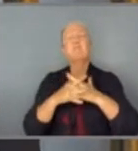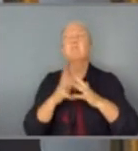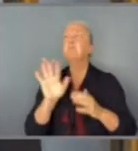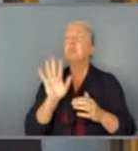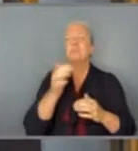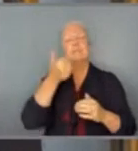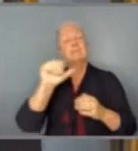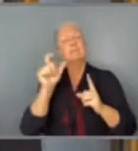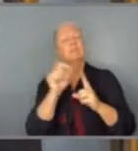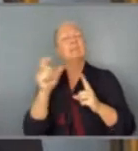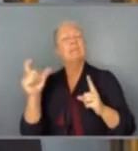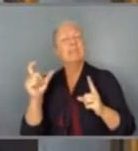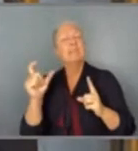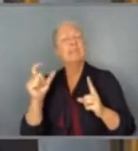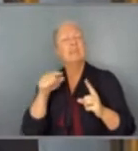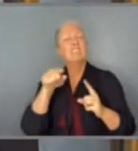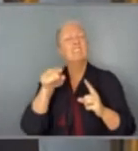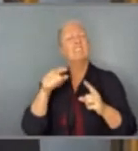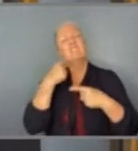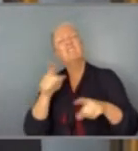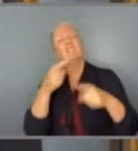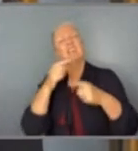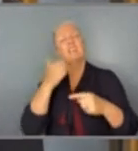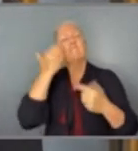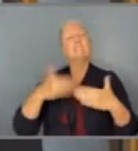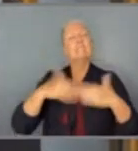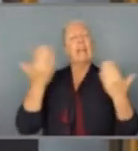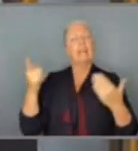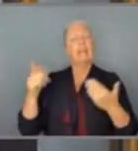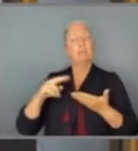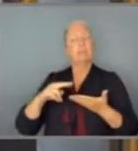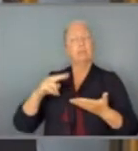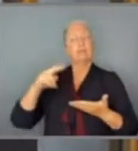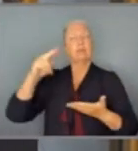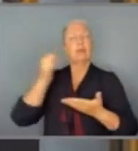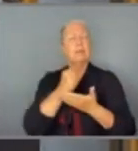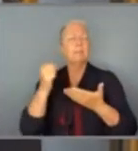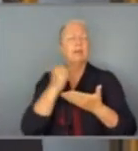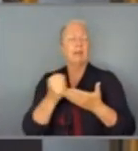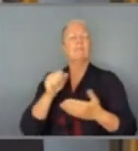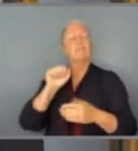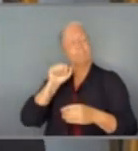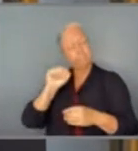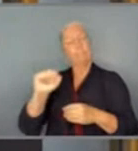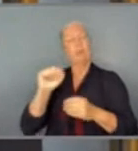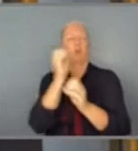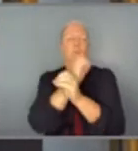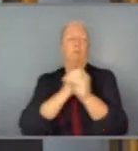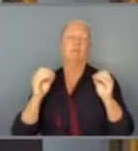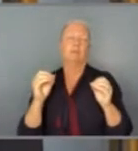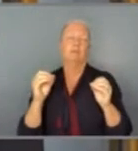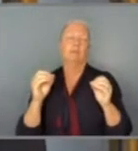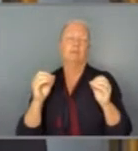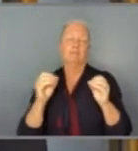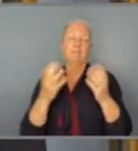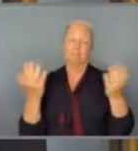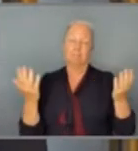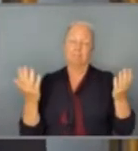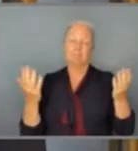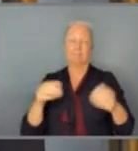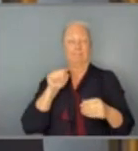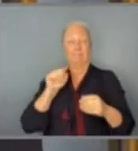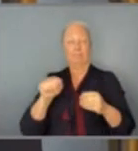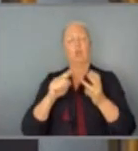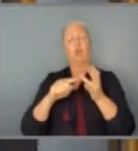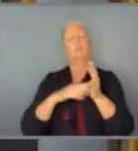cases you're seeing every day rising are Omicron. And for me, it is no doubt now that Omicron is